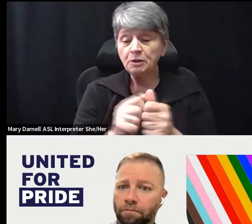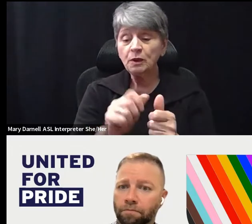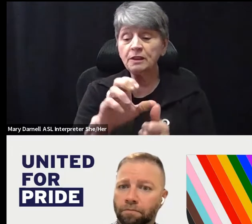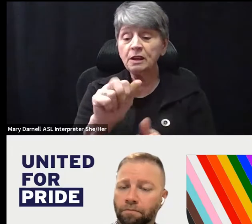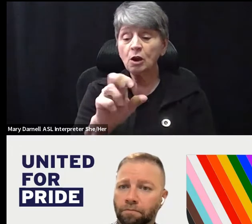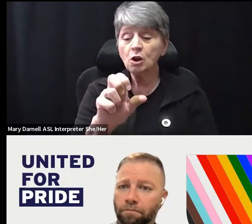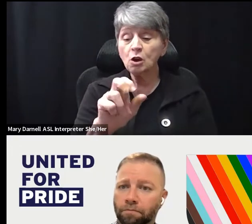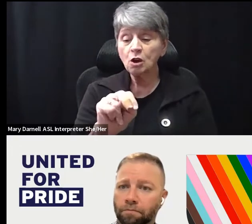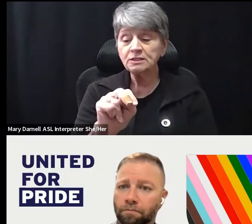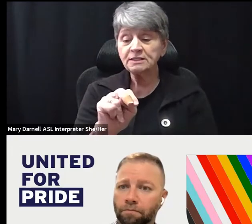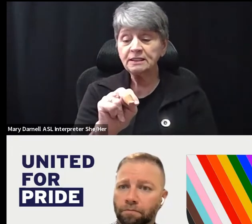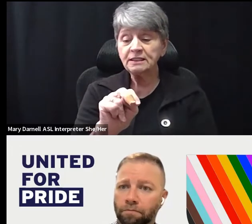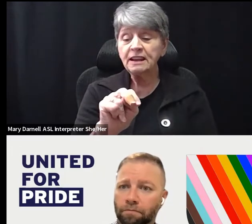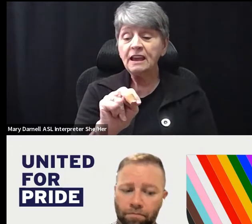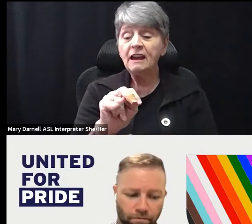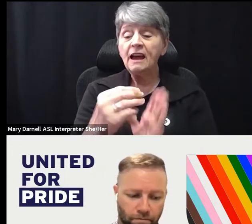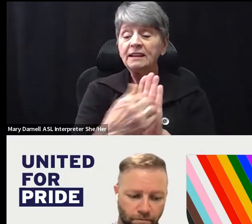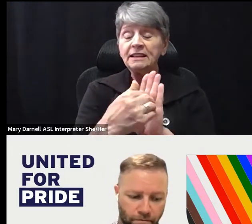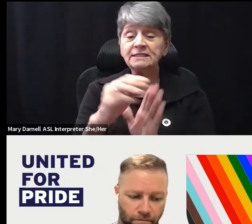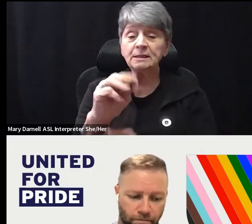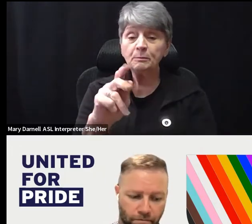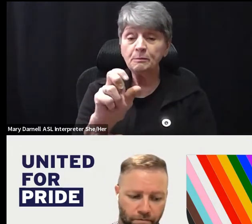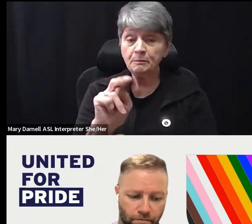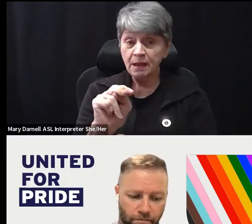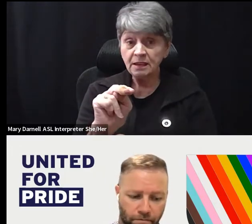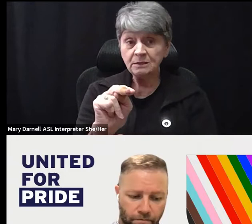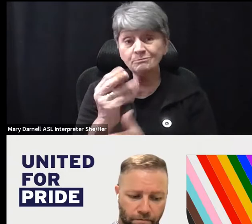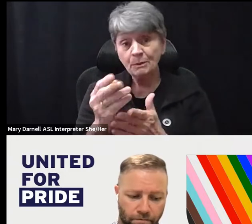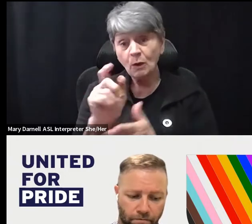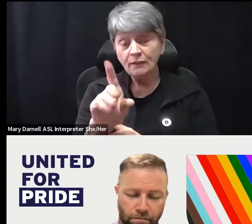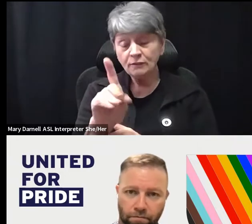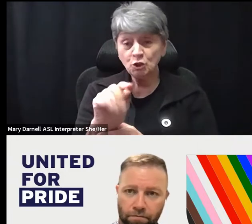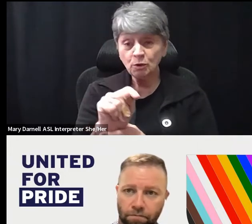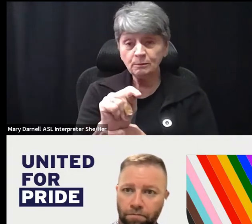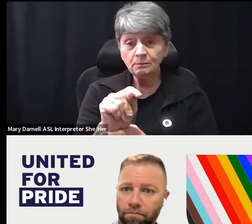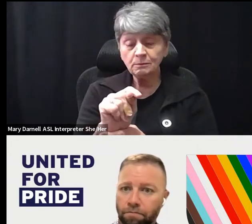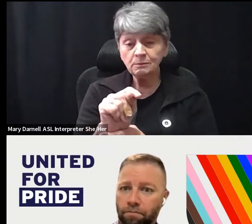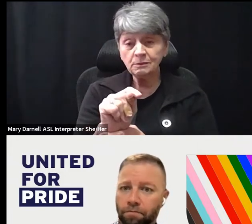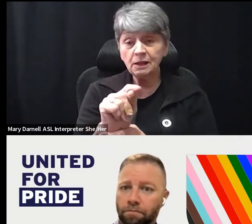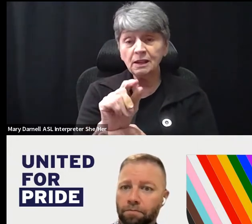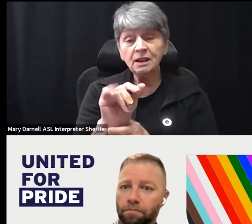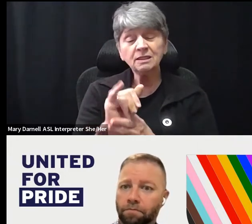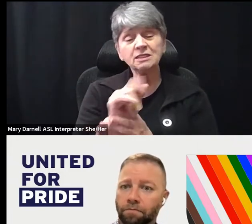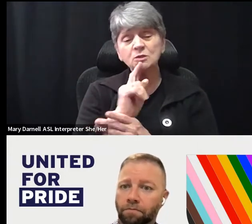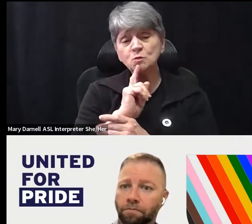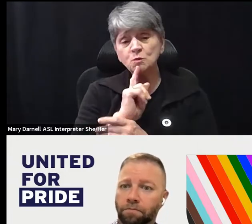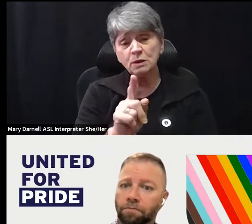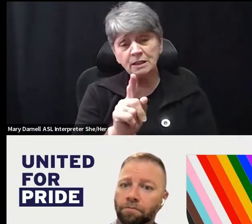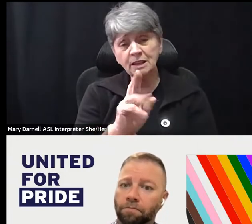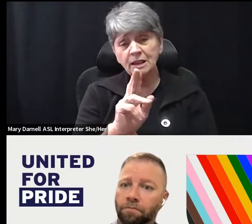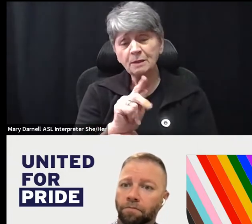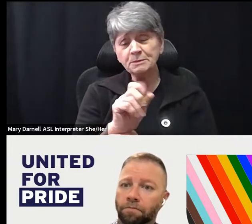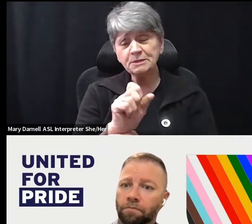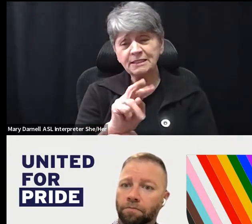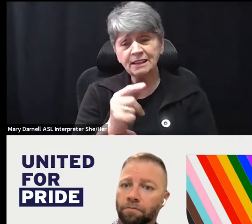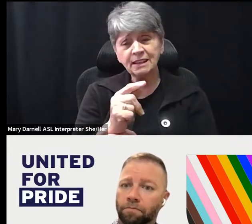schools, even though there's really no constitutional basis for the court's holding. And that's, you know, hugely disappointing, and it raises a host of problems that